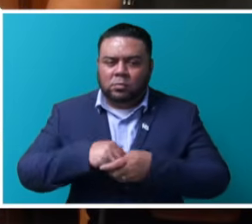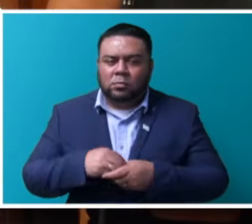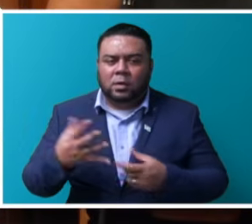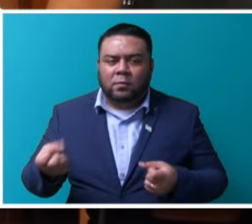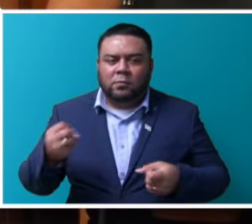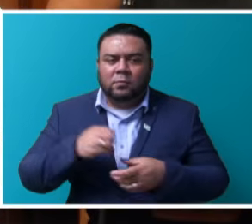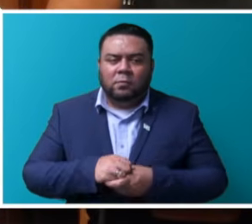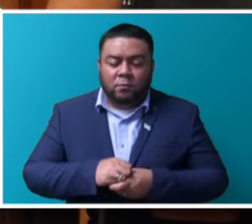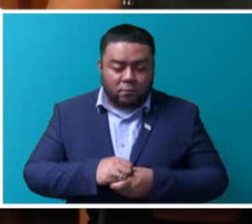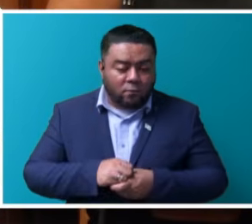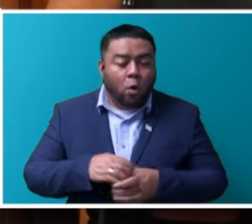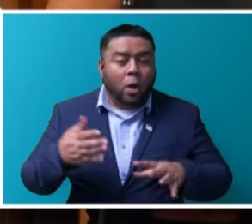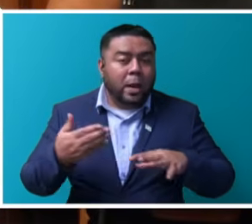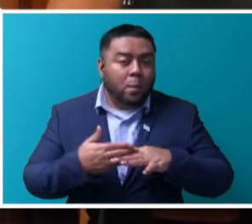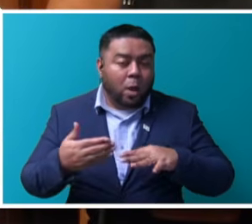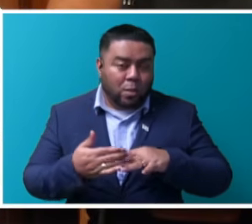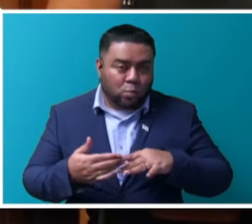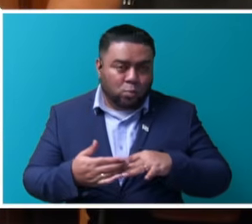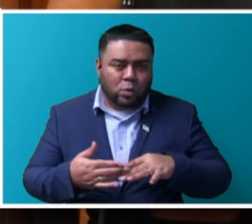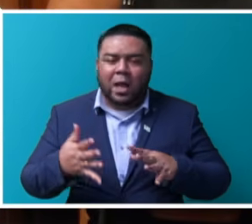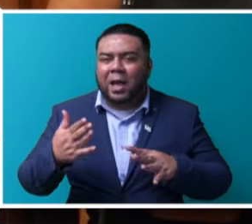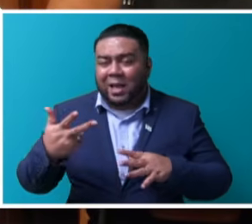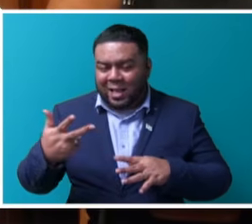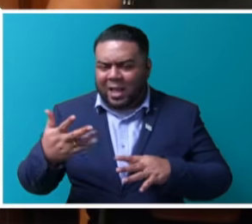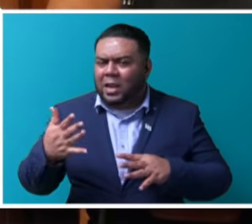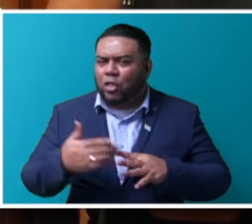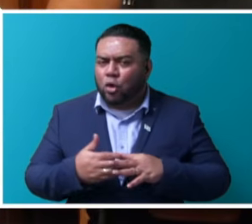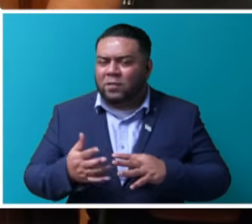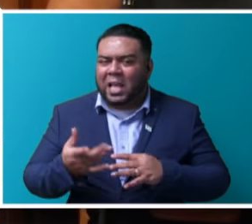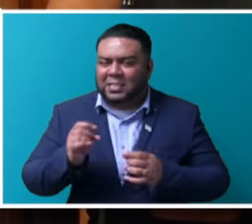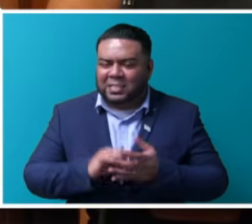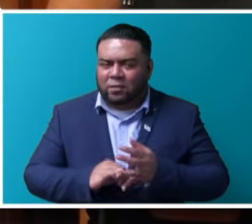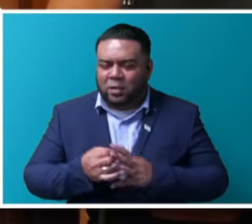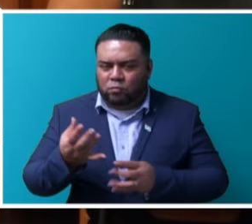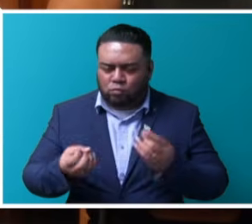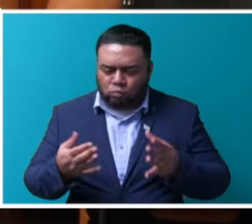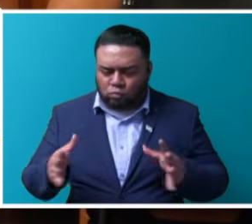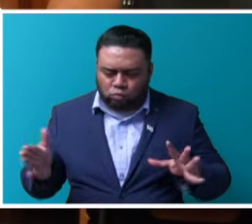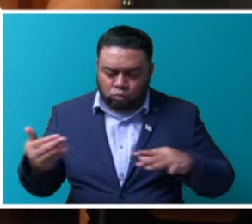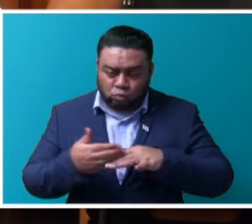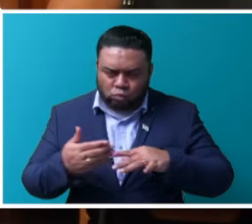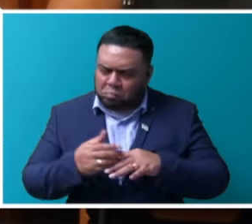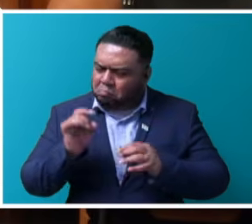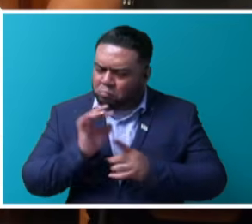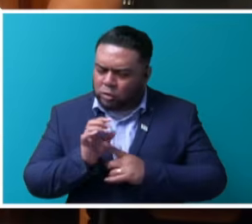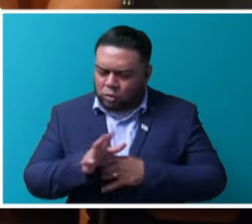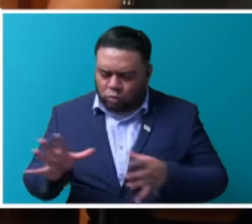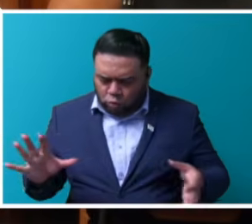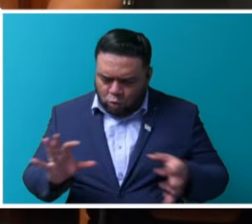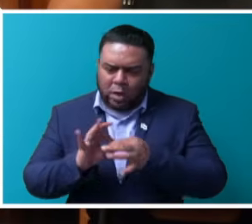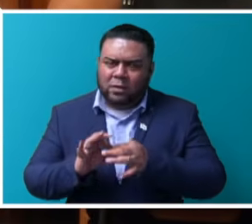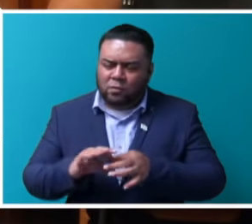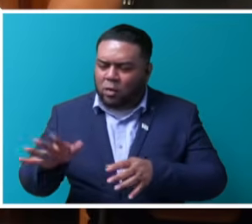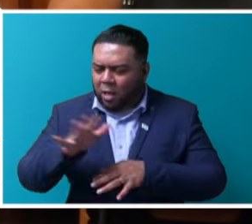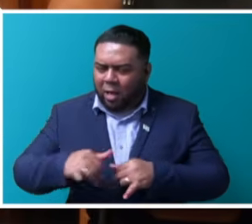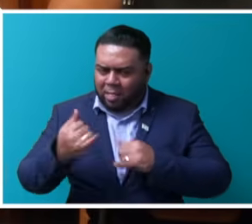jetties in Nambualu, Natobi, and Sabsabu. Proper investment in our jetty infrastructure is essential to improve connectivity across the